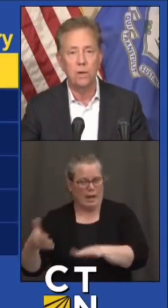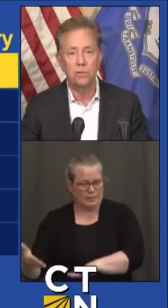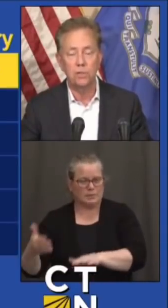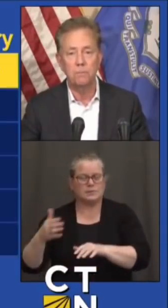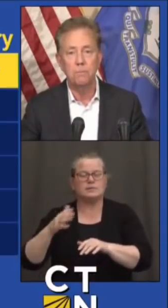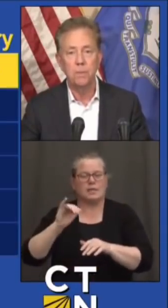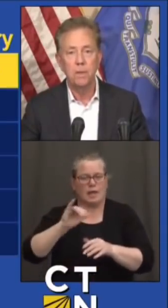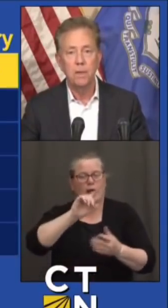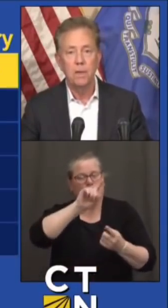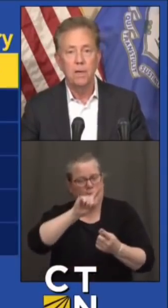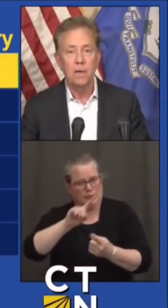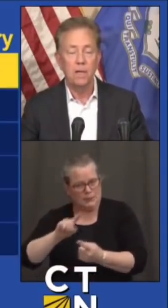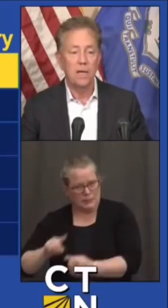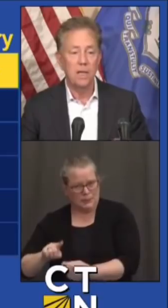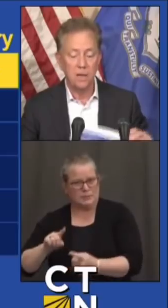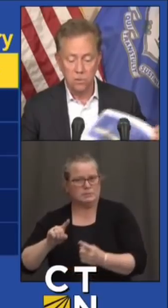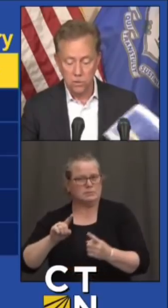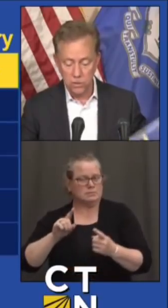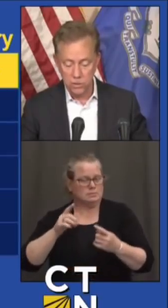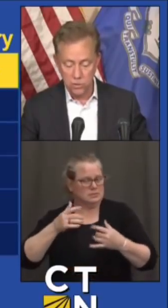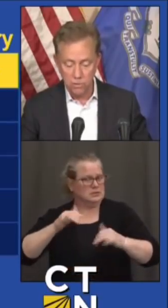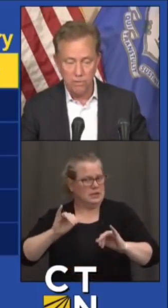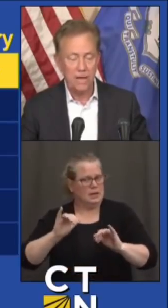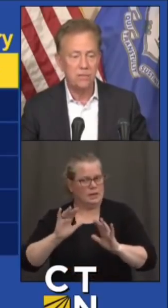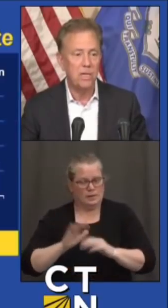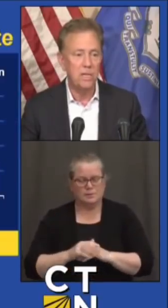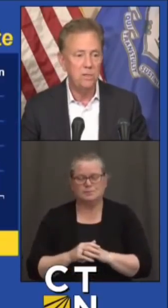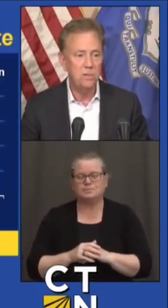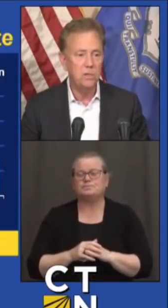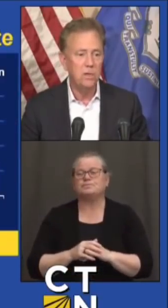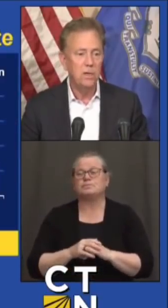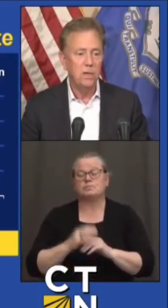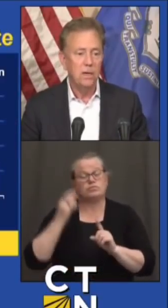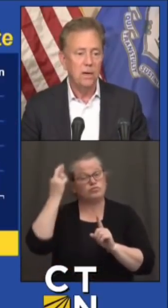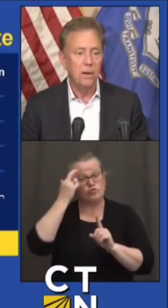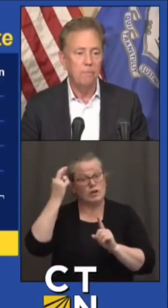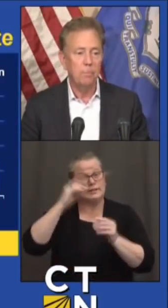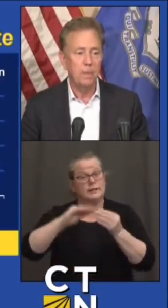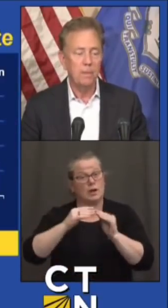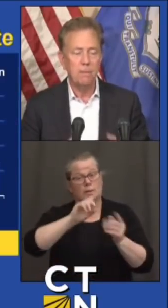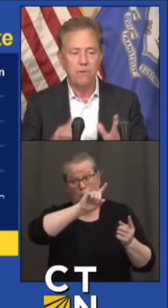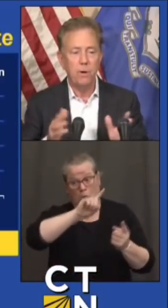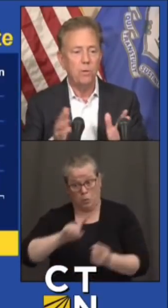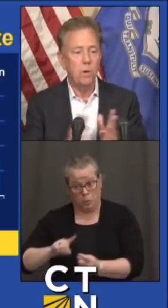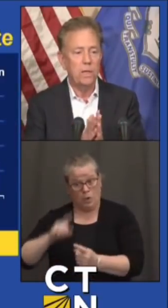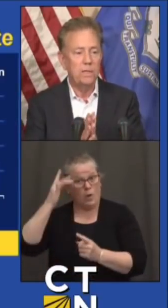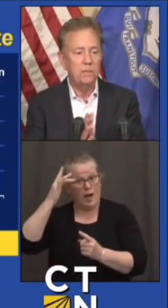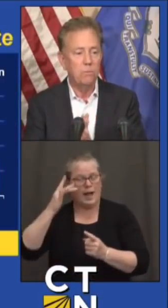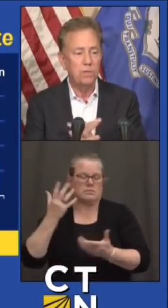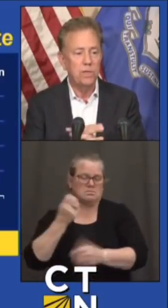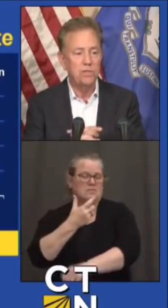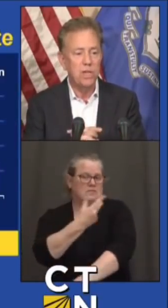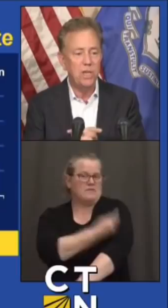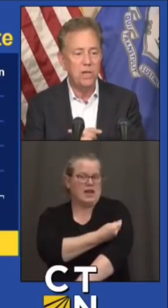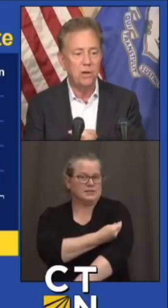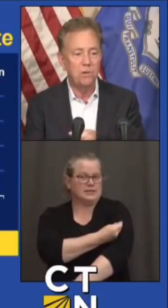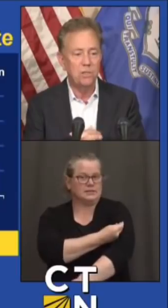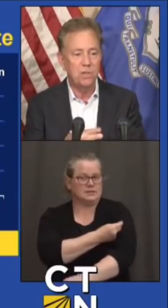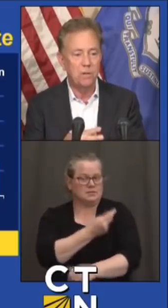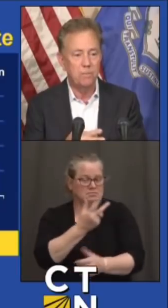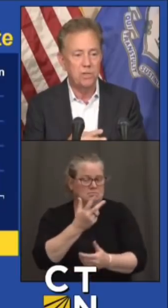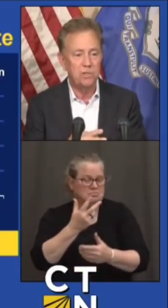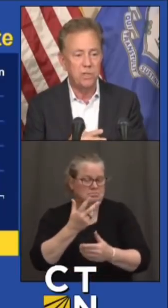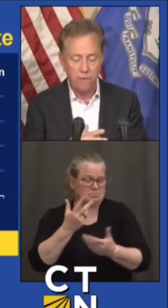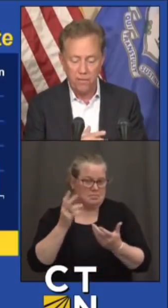right direction. And a lot of that, of course, is due to vaccines. Very quickly, what you can see here